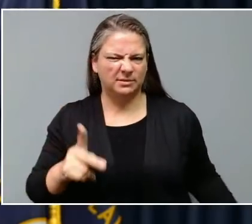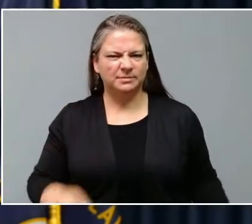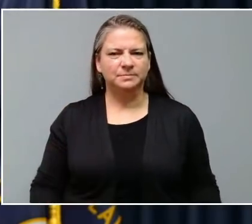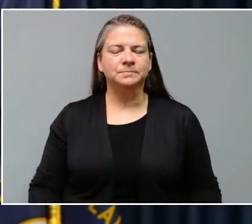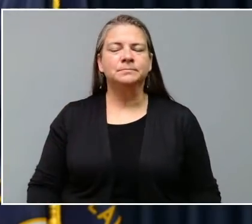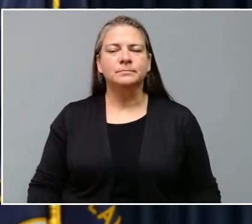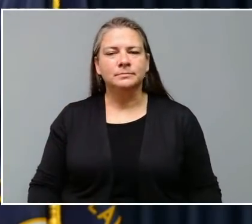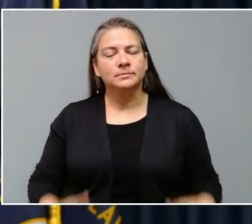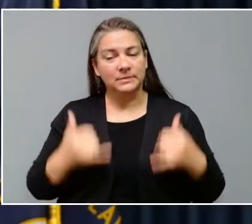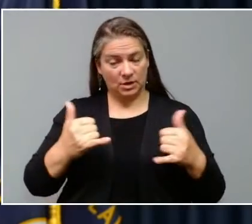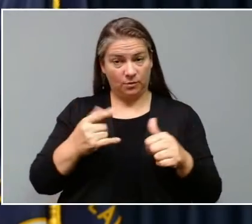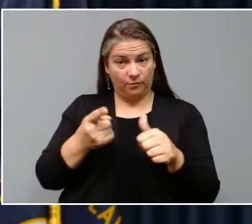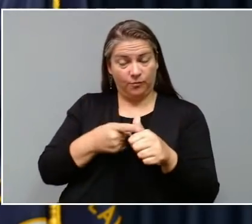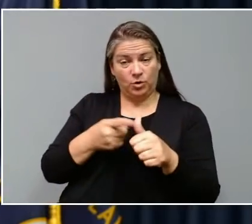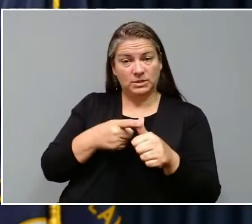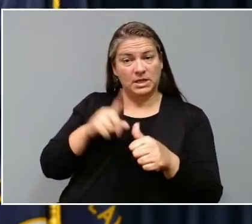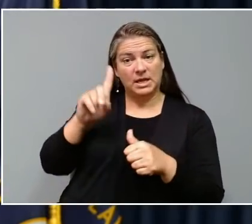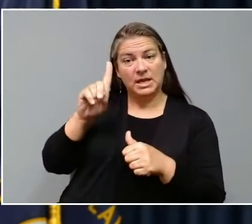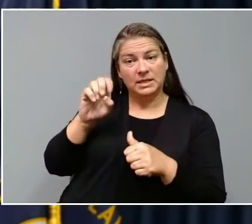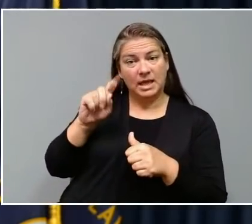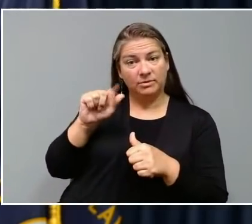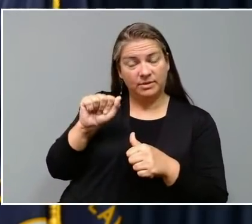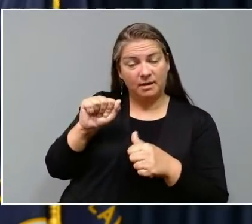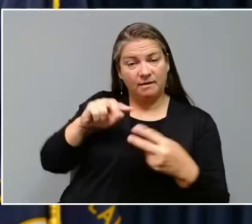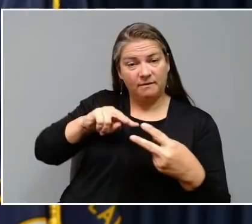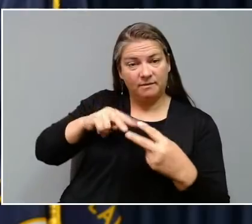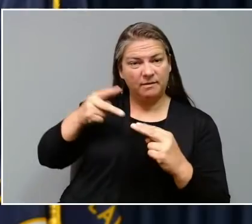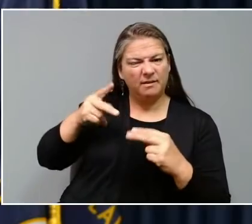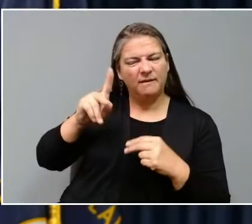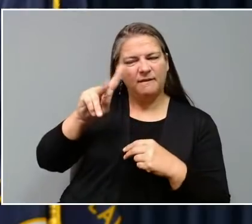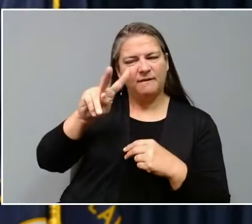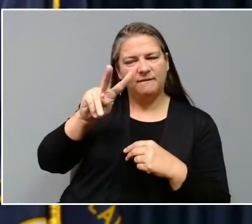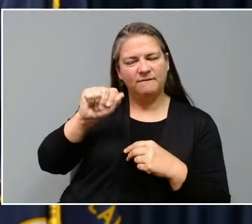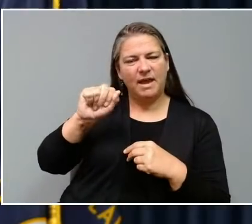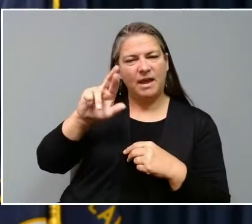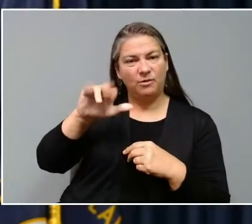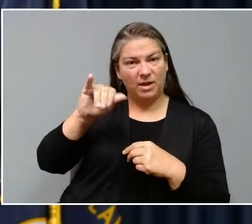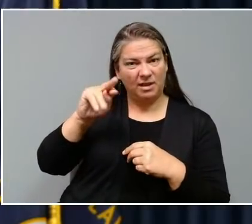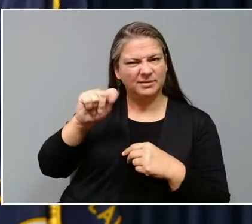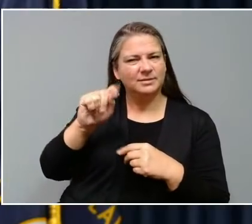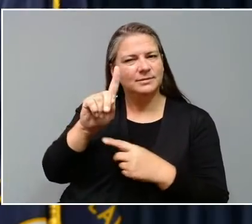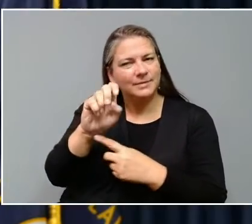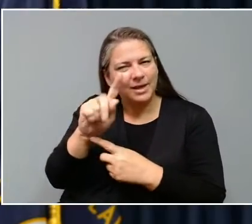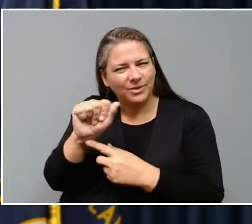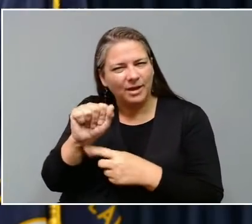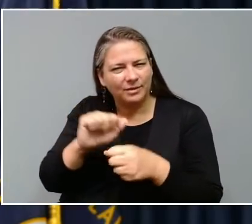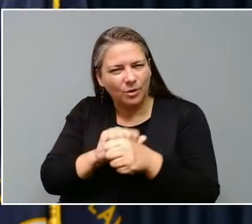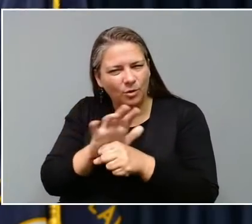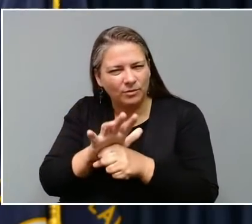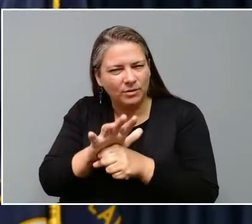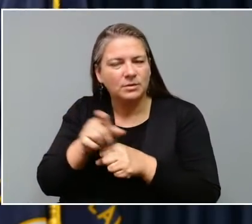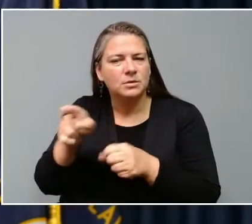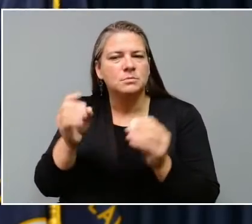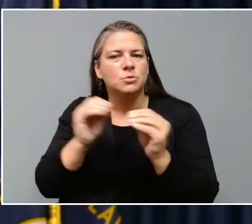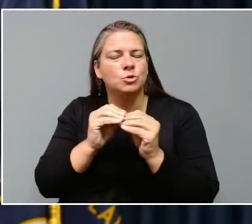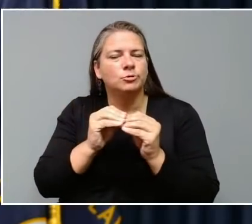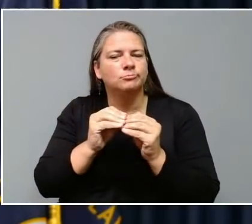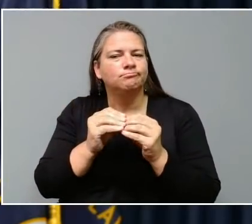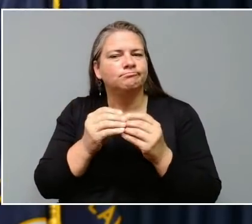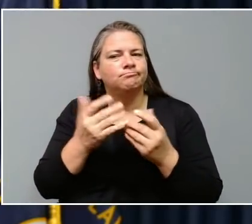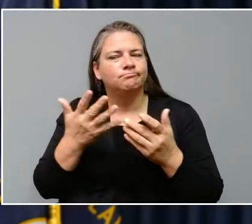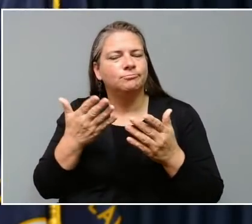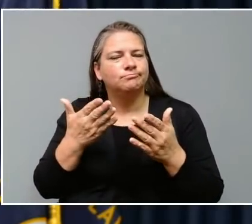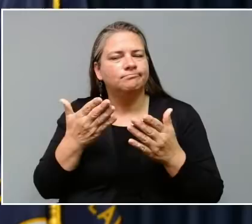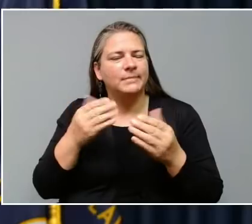first, the Delta variant continues to burn through Kentucky at a rate the likes of which we have